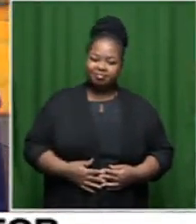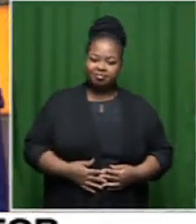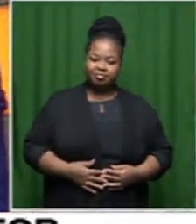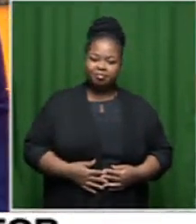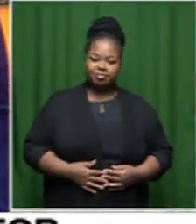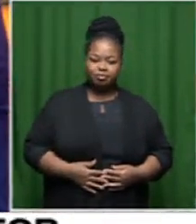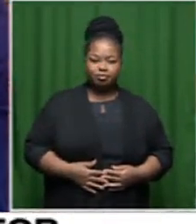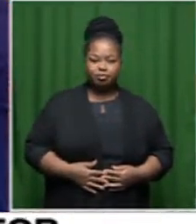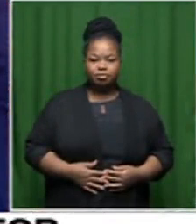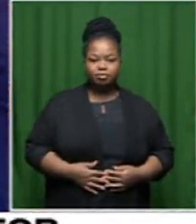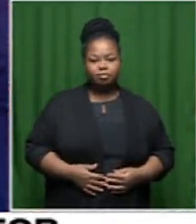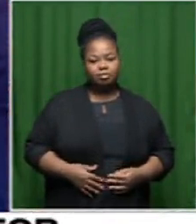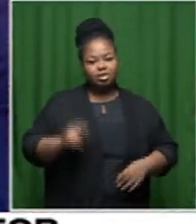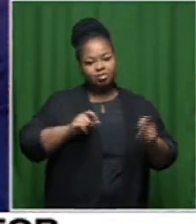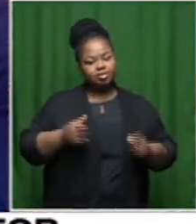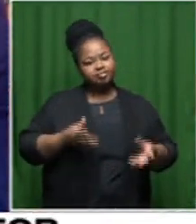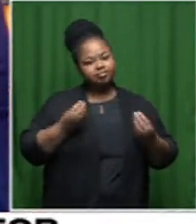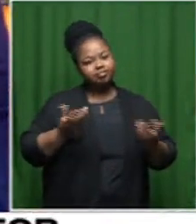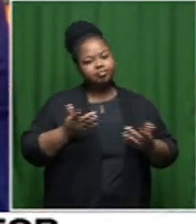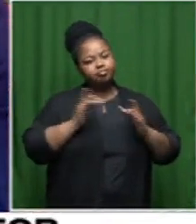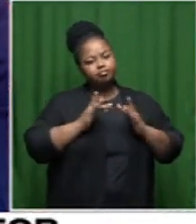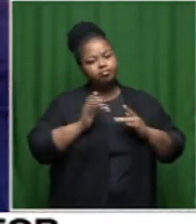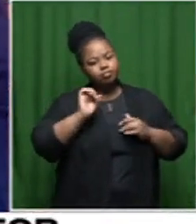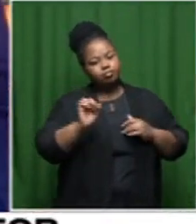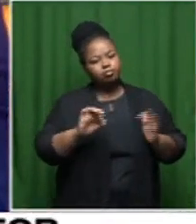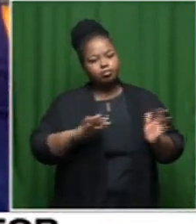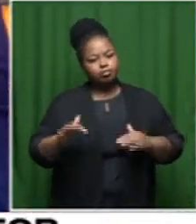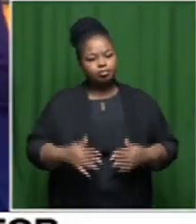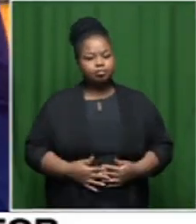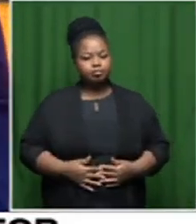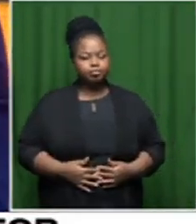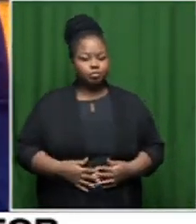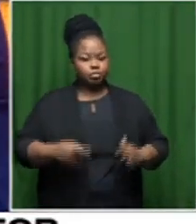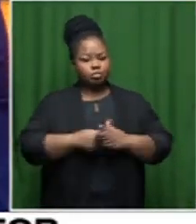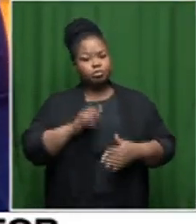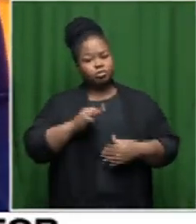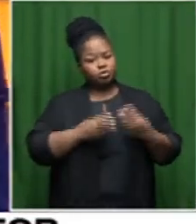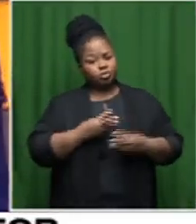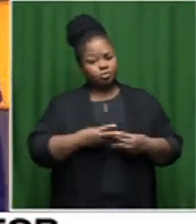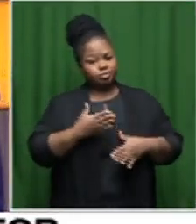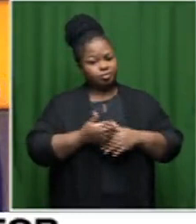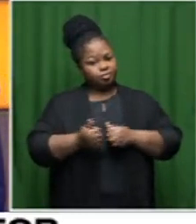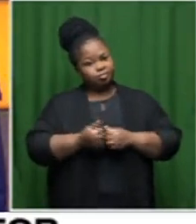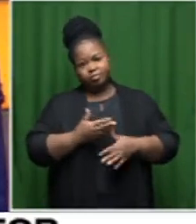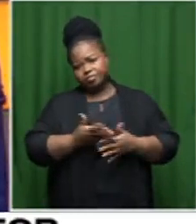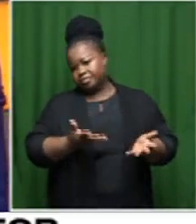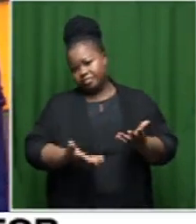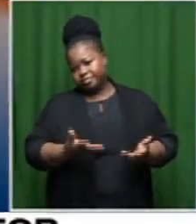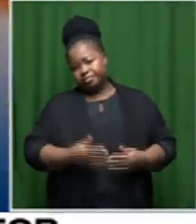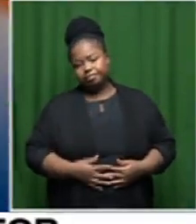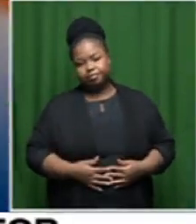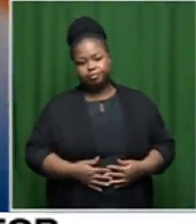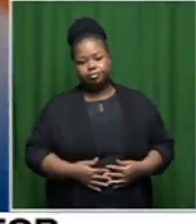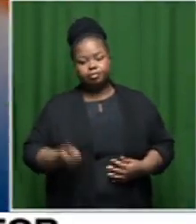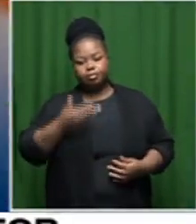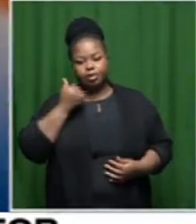All right, now where can people find you in terms of, getting in touch with you and buying some of your work, or maybe collaborating with you in some way? So